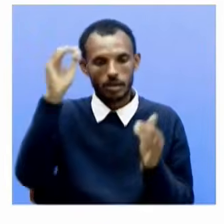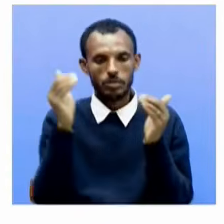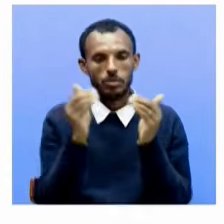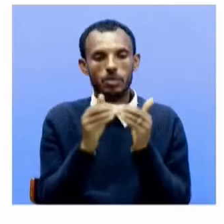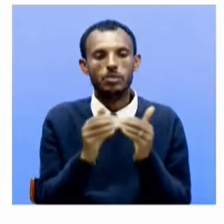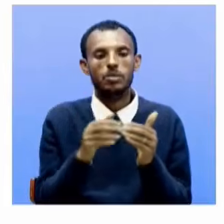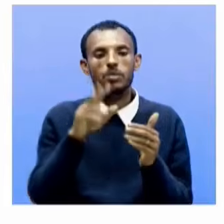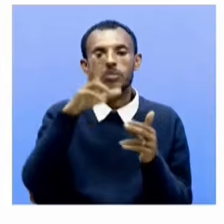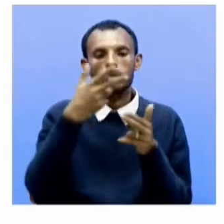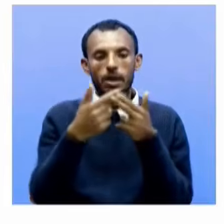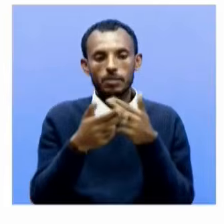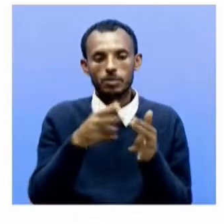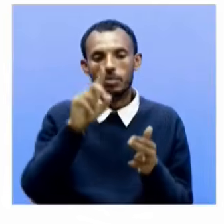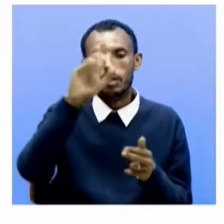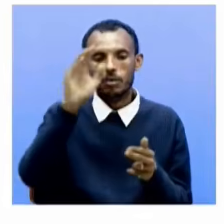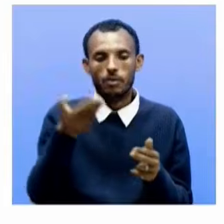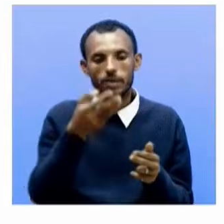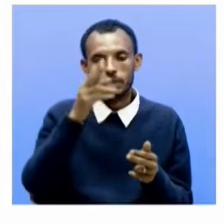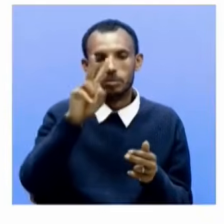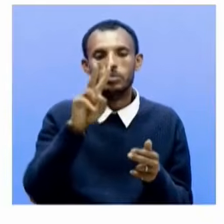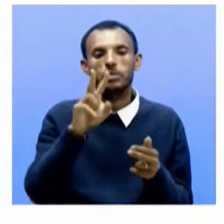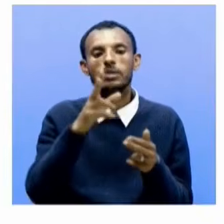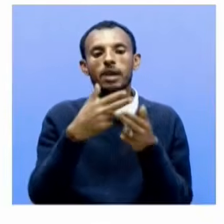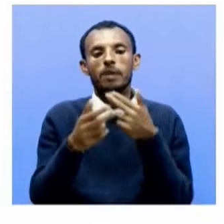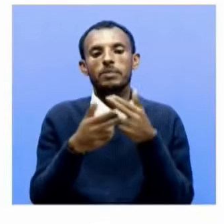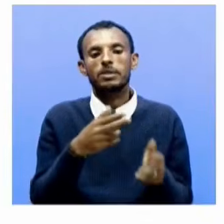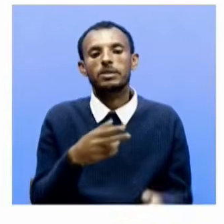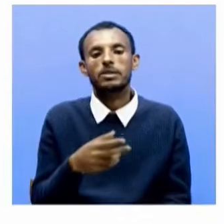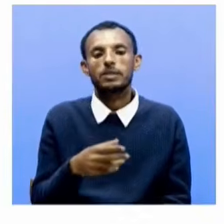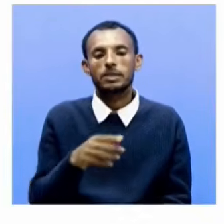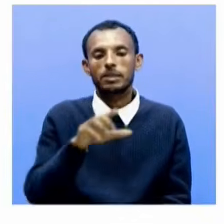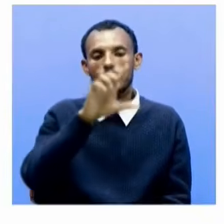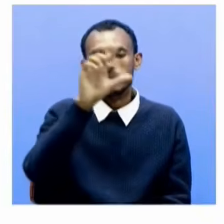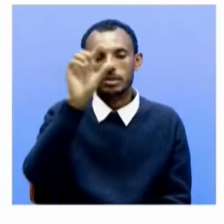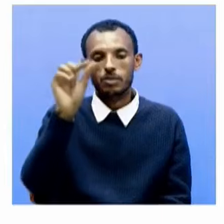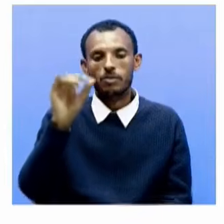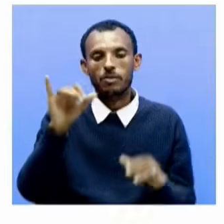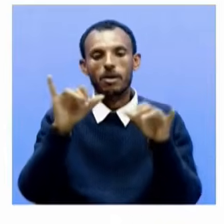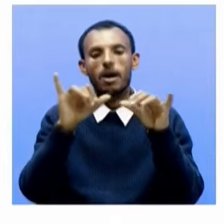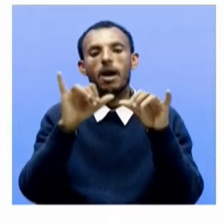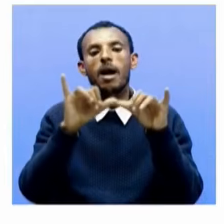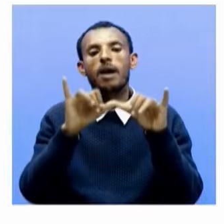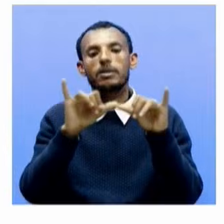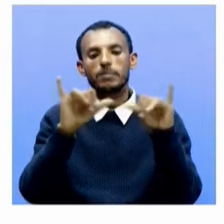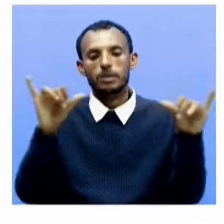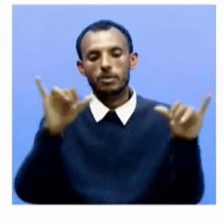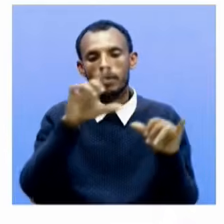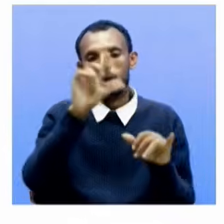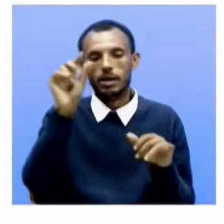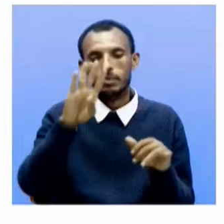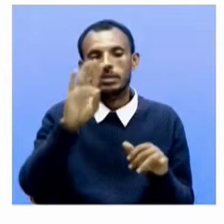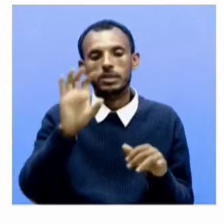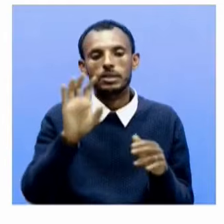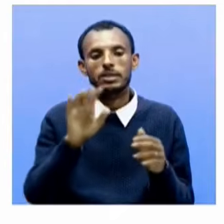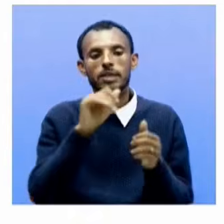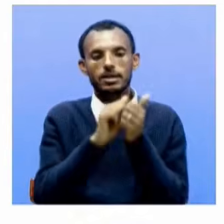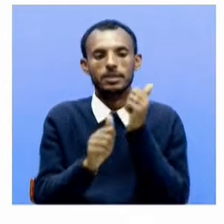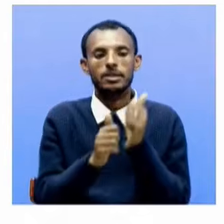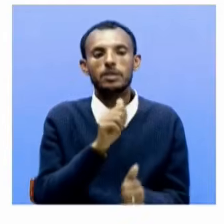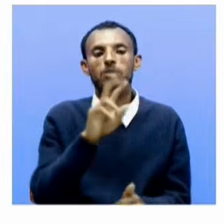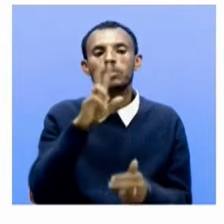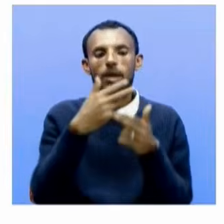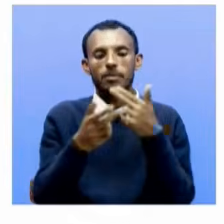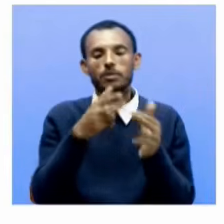2 times 1 over 2 times the measure of arc BC. Okay? So now this can be cancelled out. 2